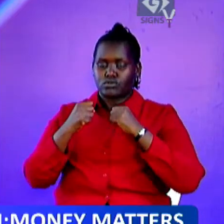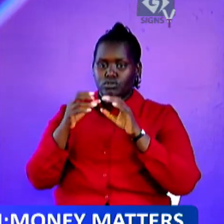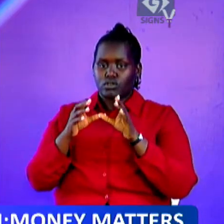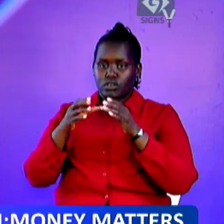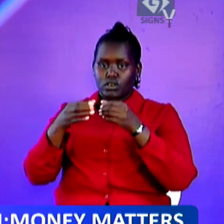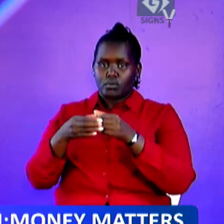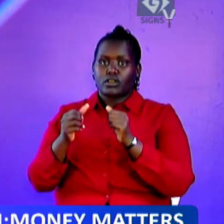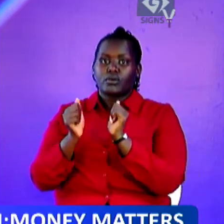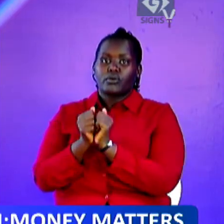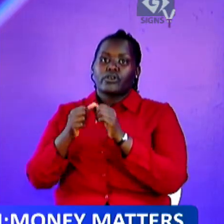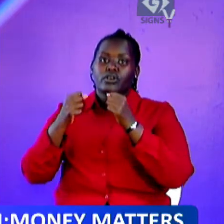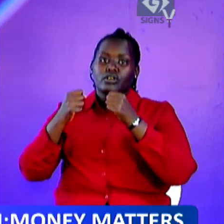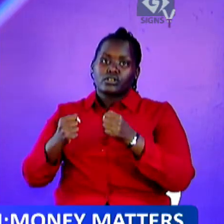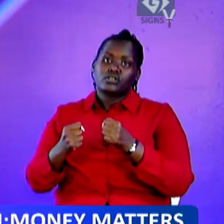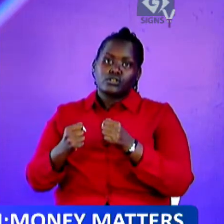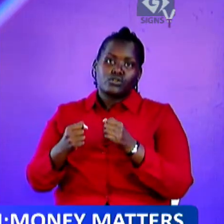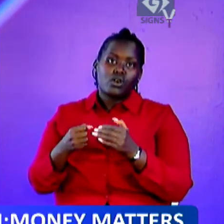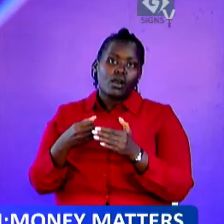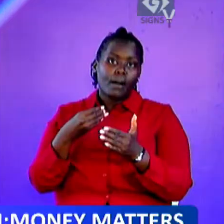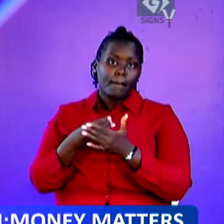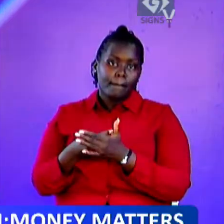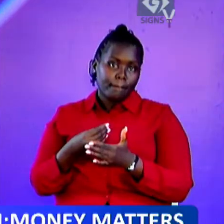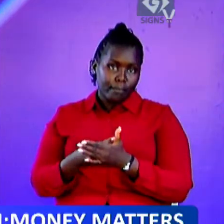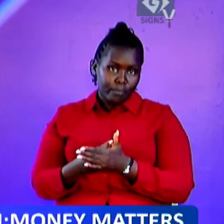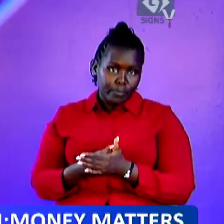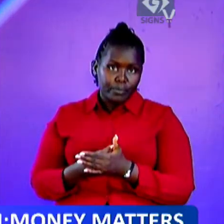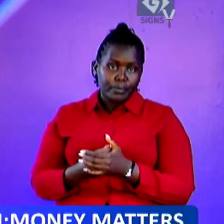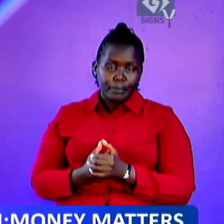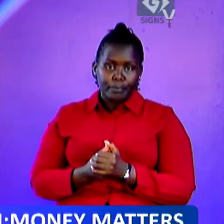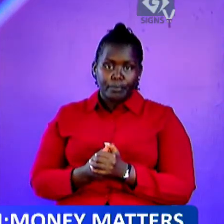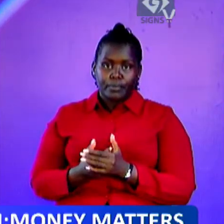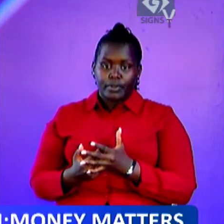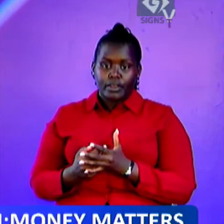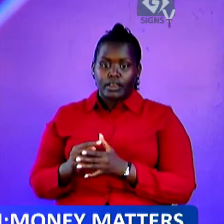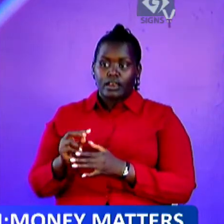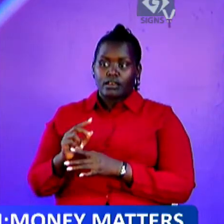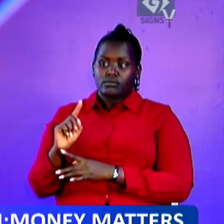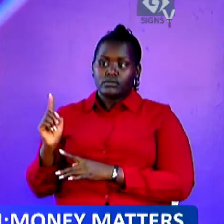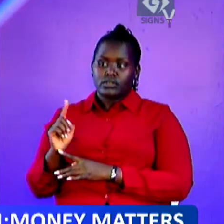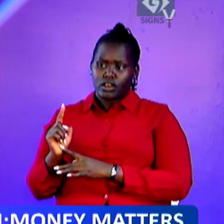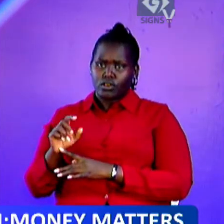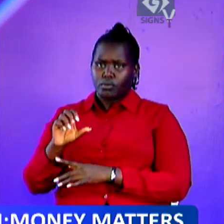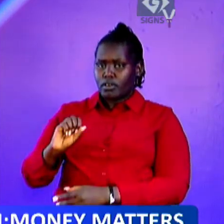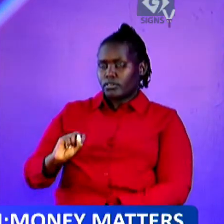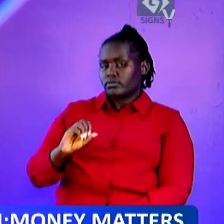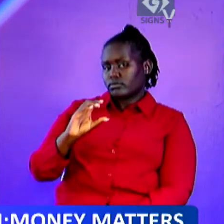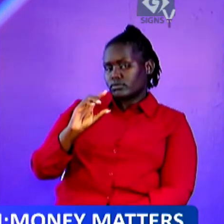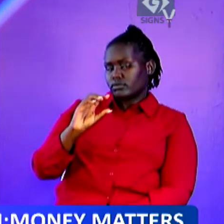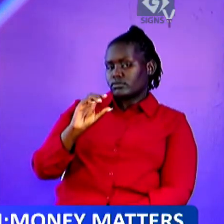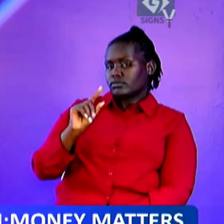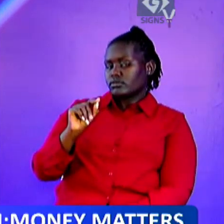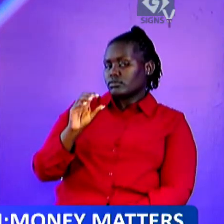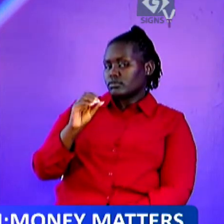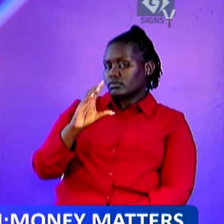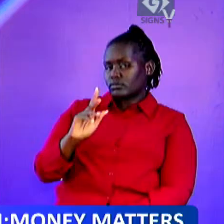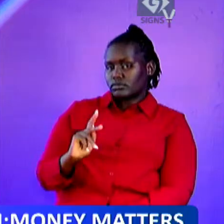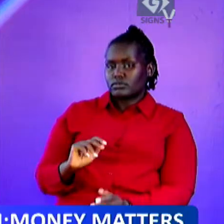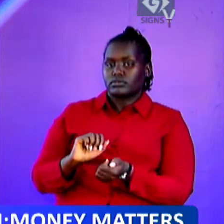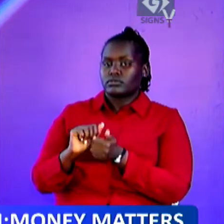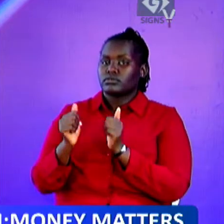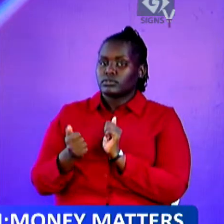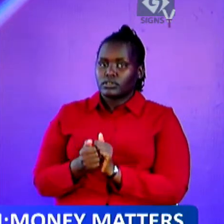companies with very strong cash flows. And would they probably be trading at the Nairobi Stock Exchanges? Some of those companies